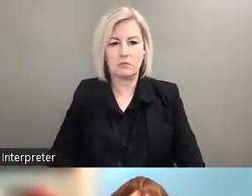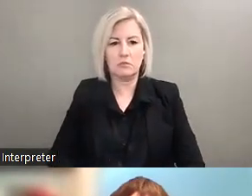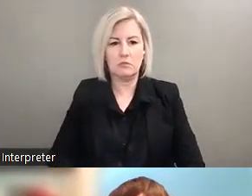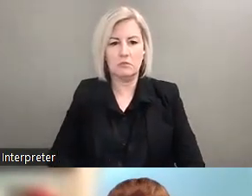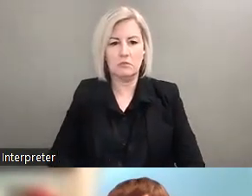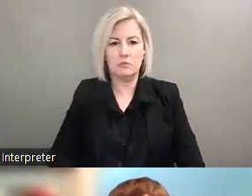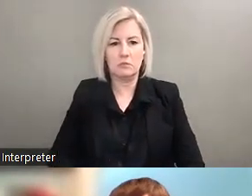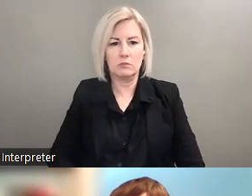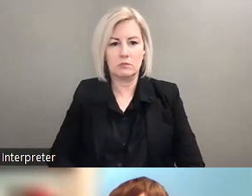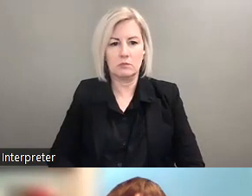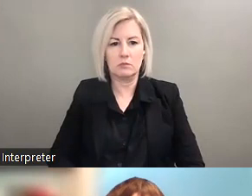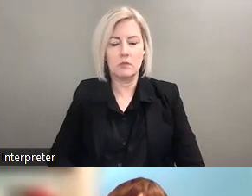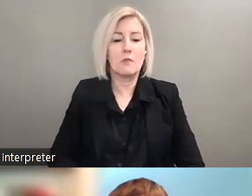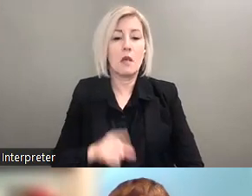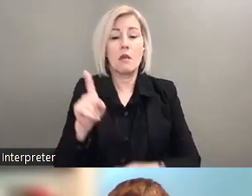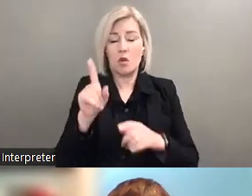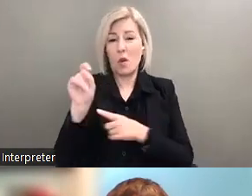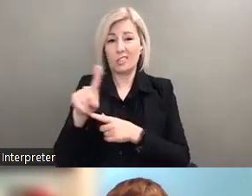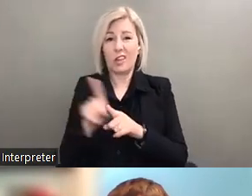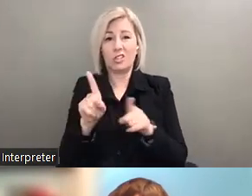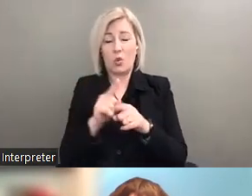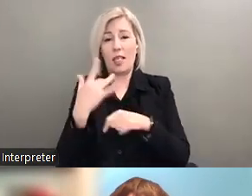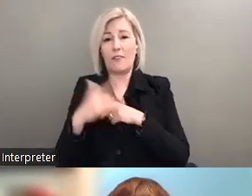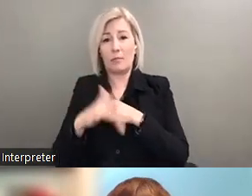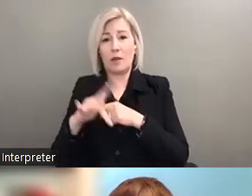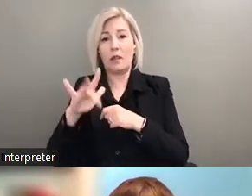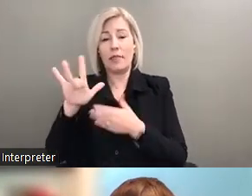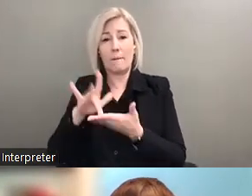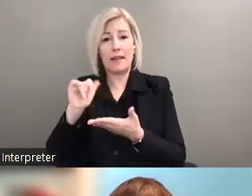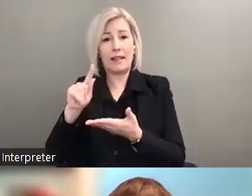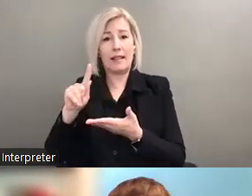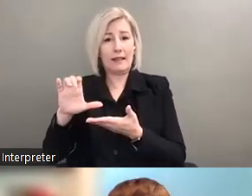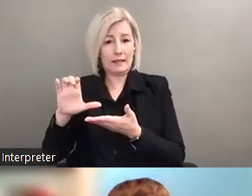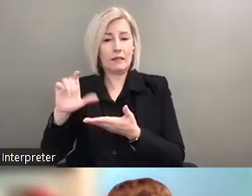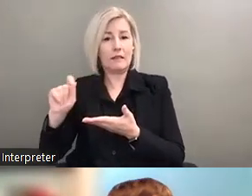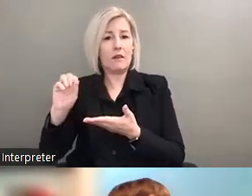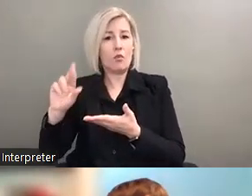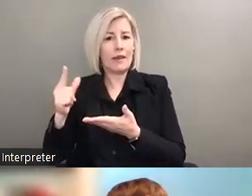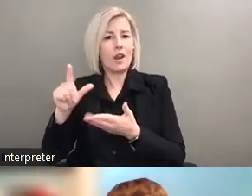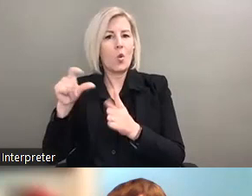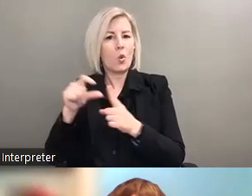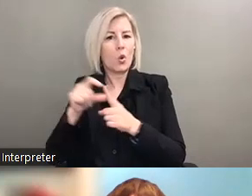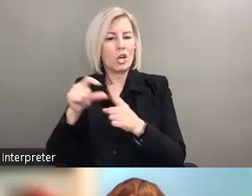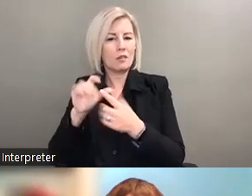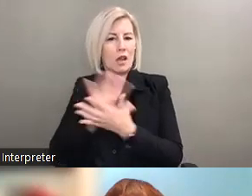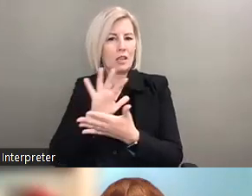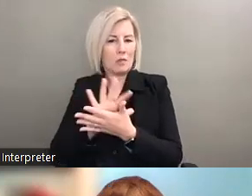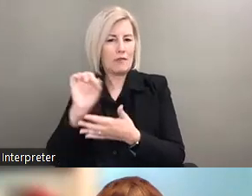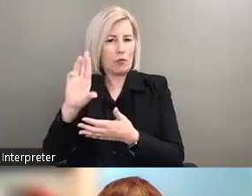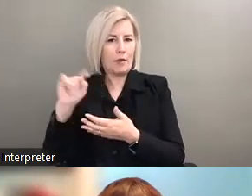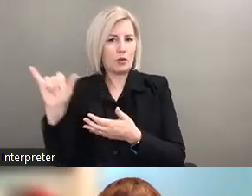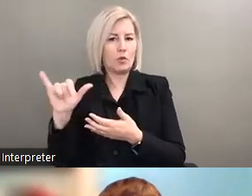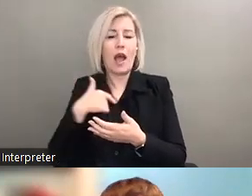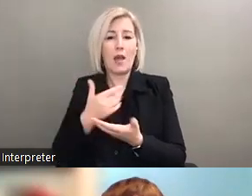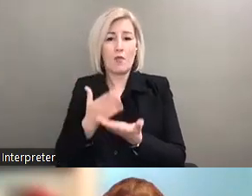The questions are also available at MidAtlanticArts.org in a Word document format, and I recommend that you do download